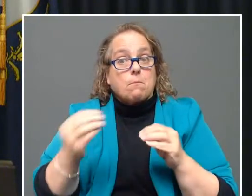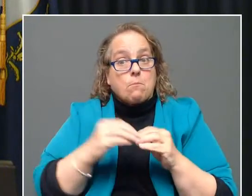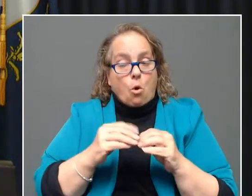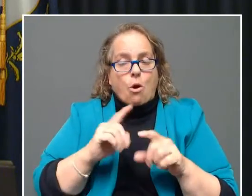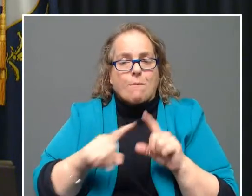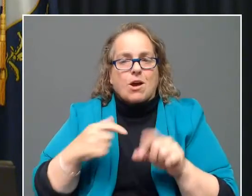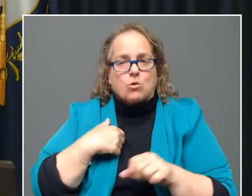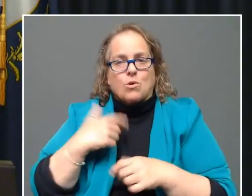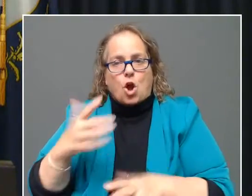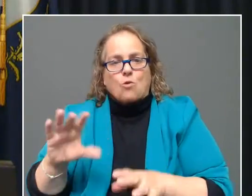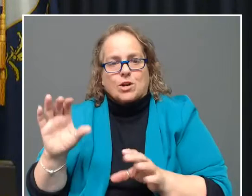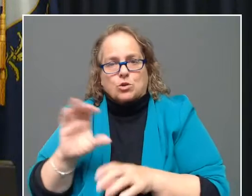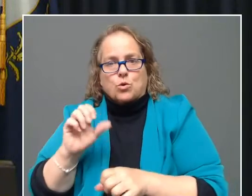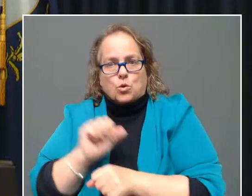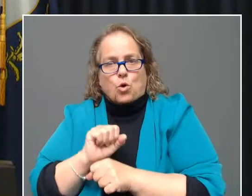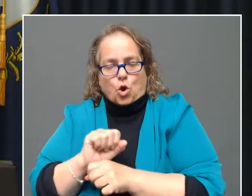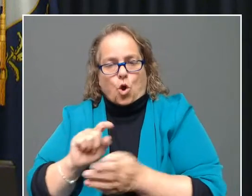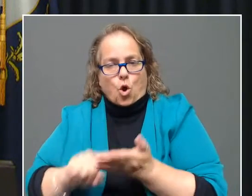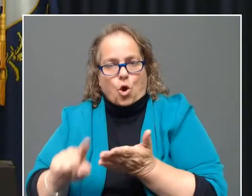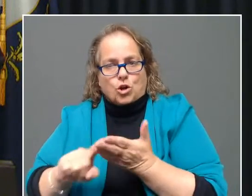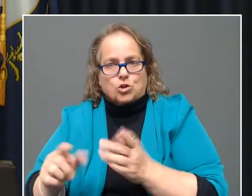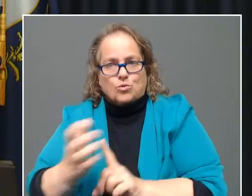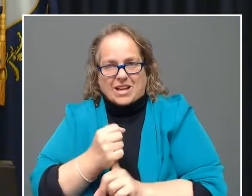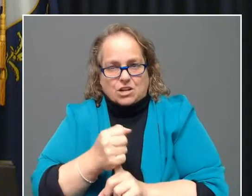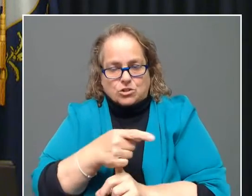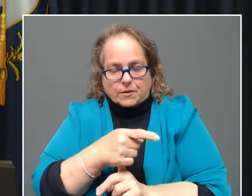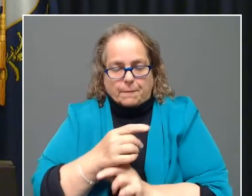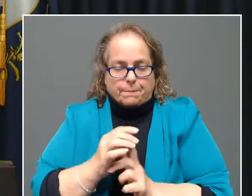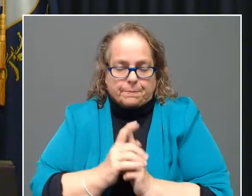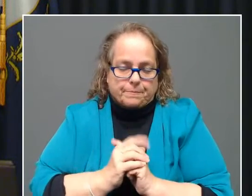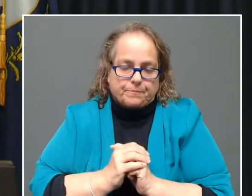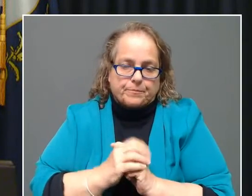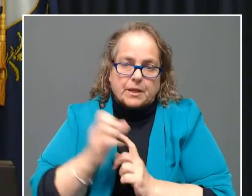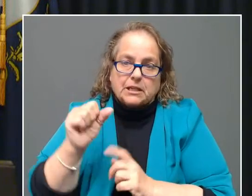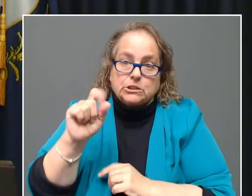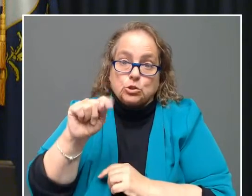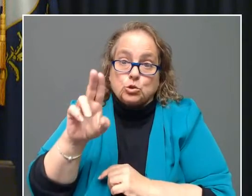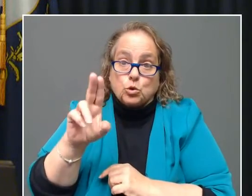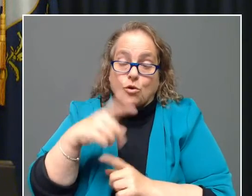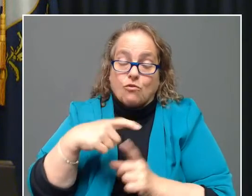already doing. Stu Johnson from WEKU.